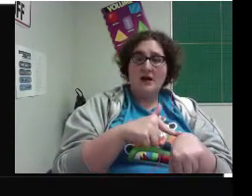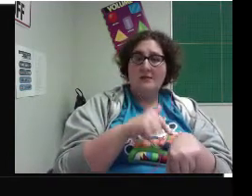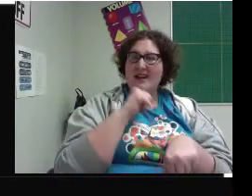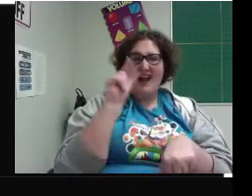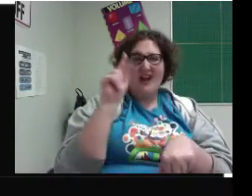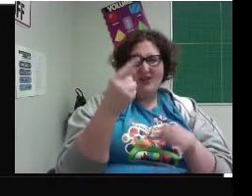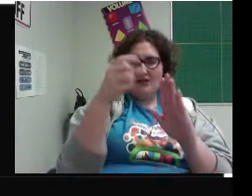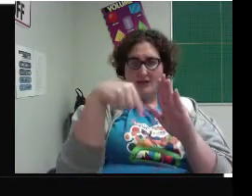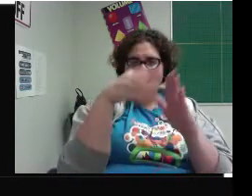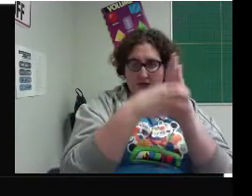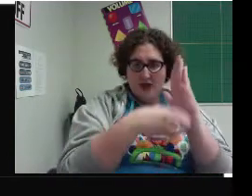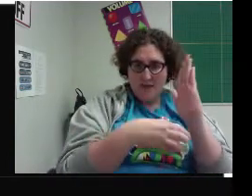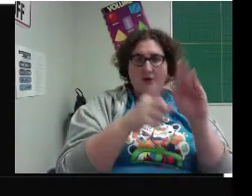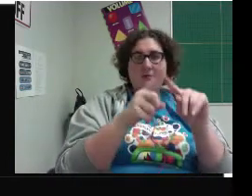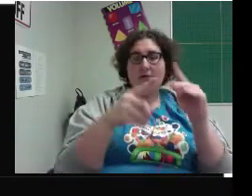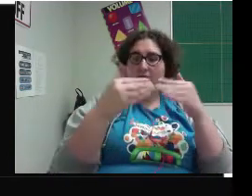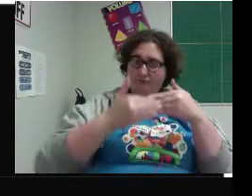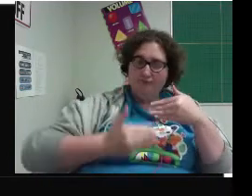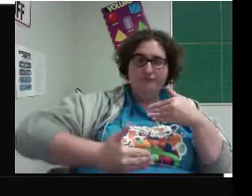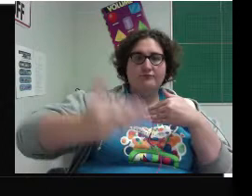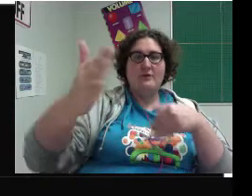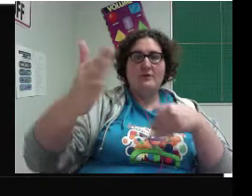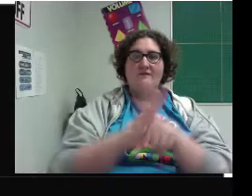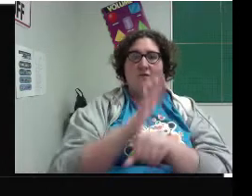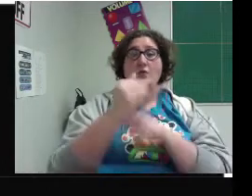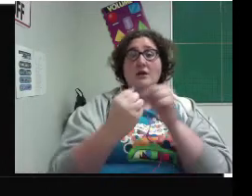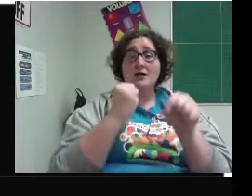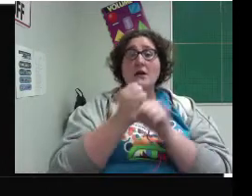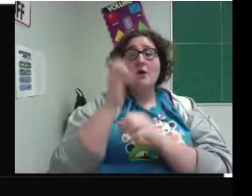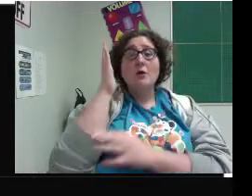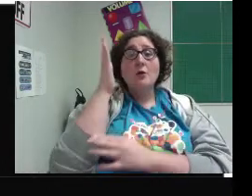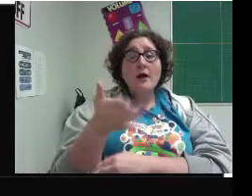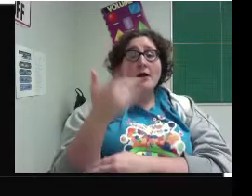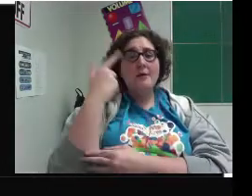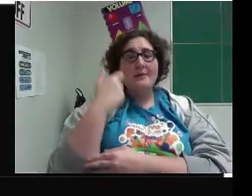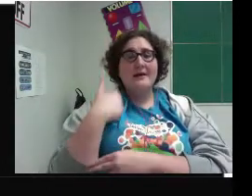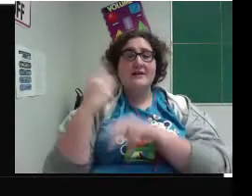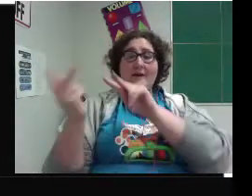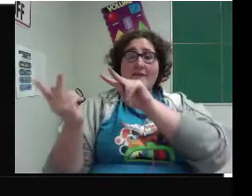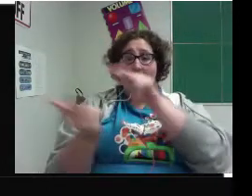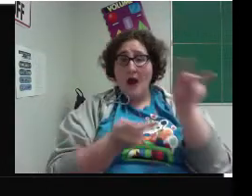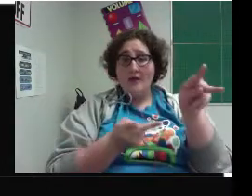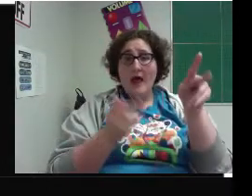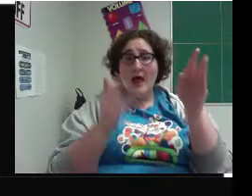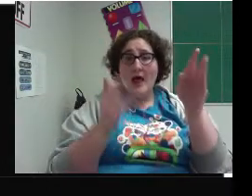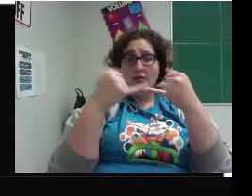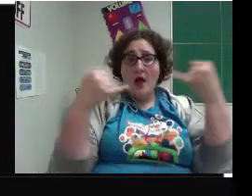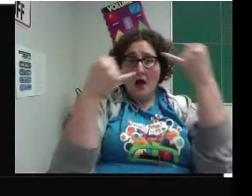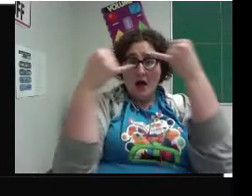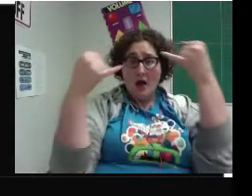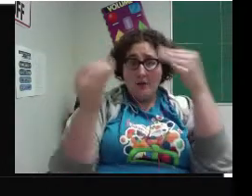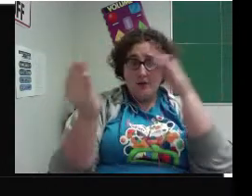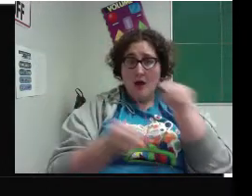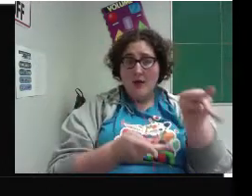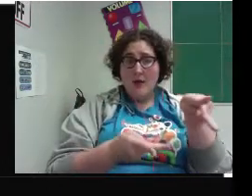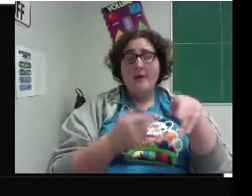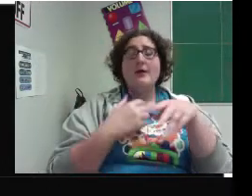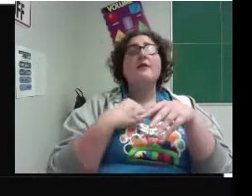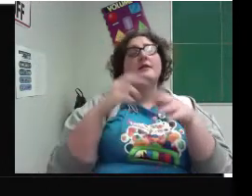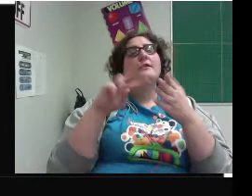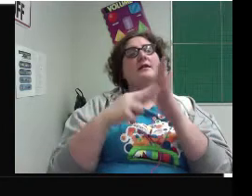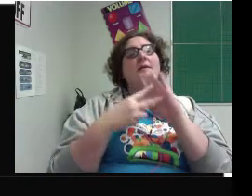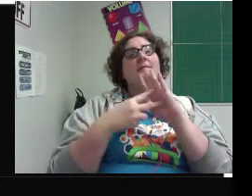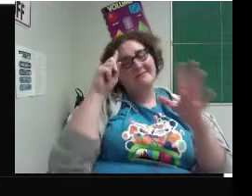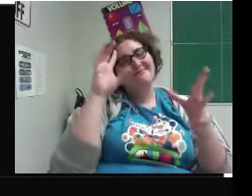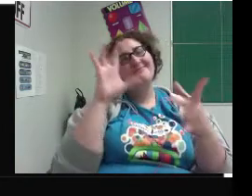this chapter obviously, but the rest of the year, because if they give you parallel lines, they're going to expect you to make connections to what